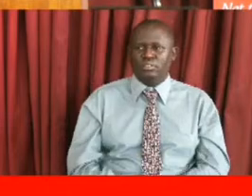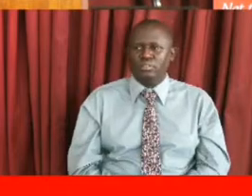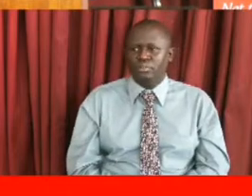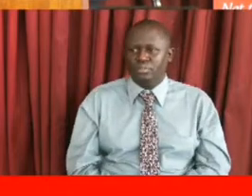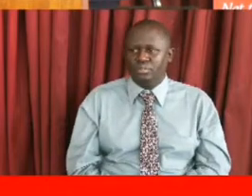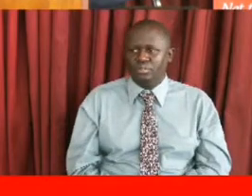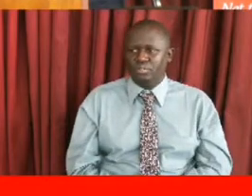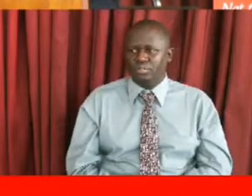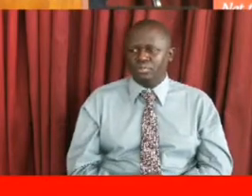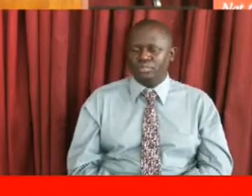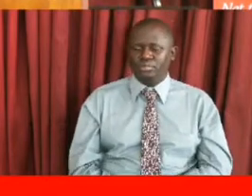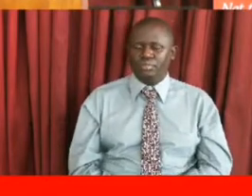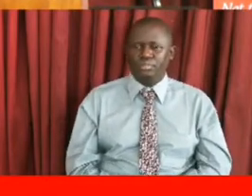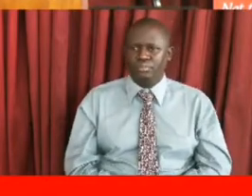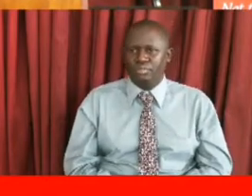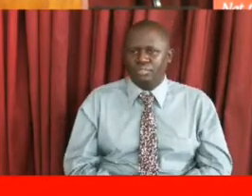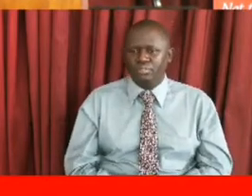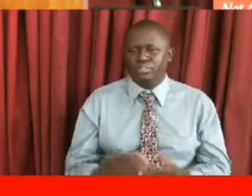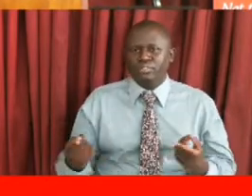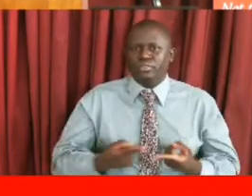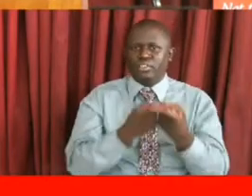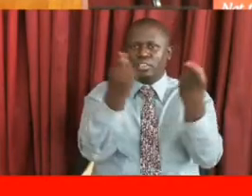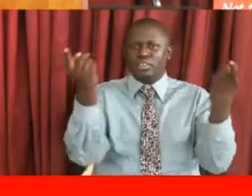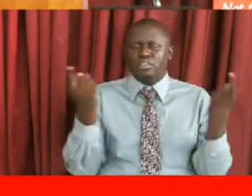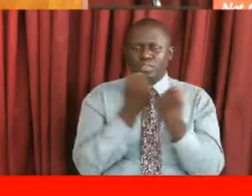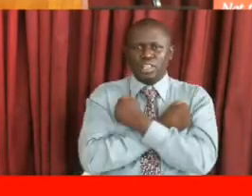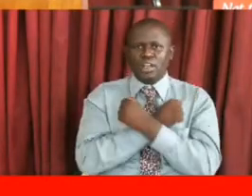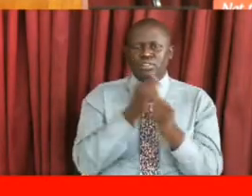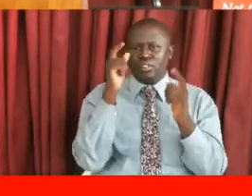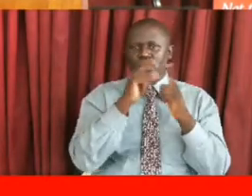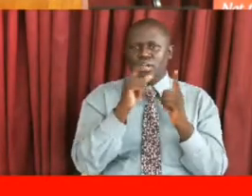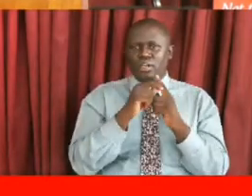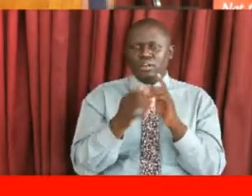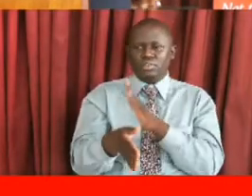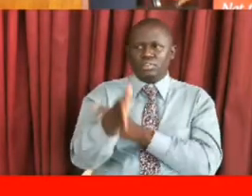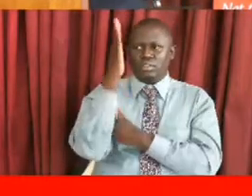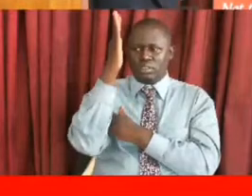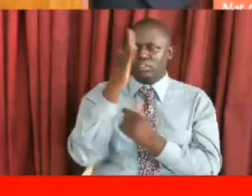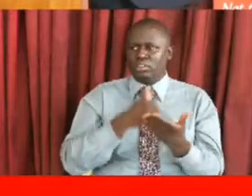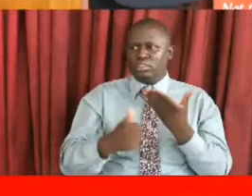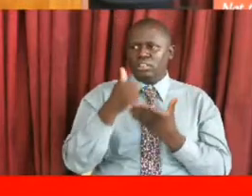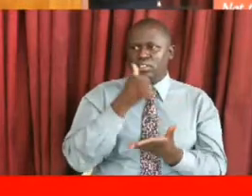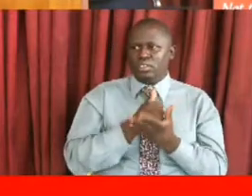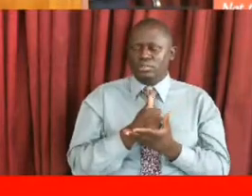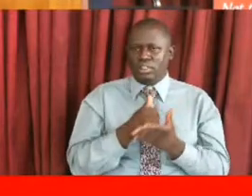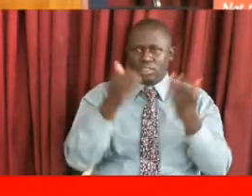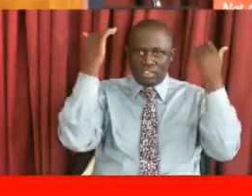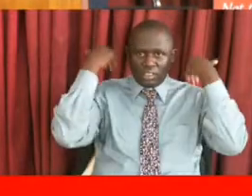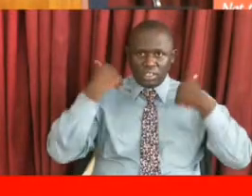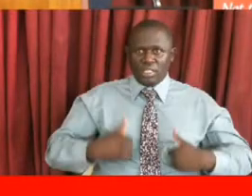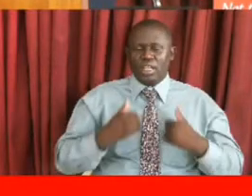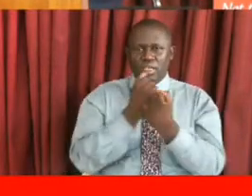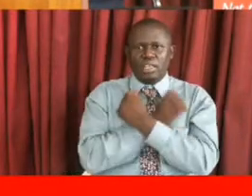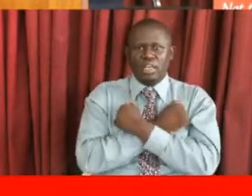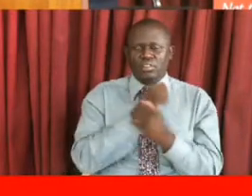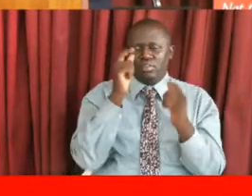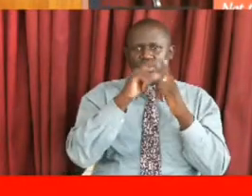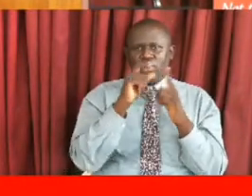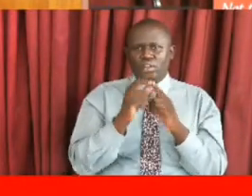godj Amen do you love the word of God Amen am I love the word of